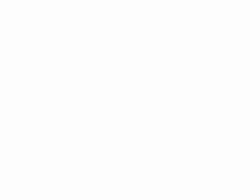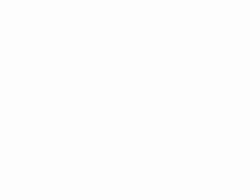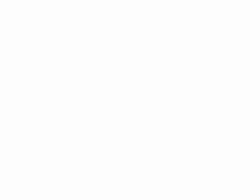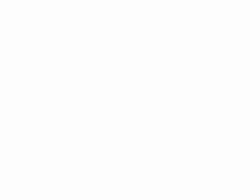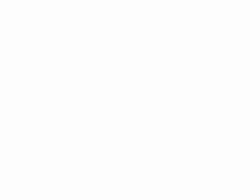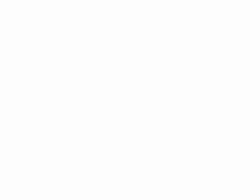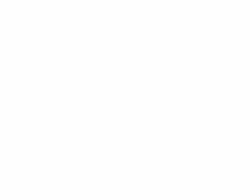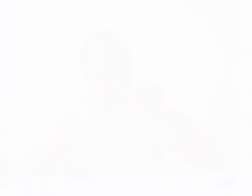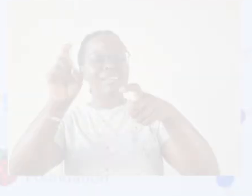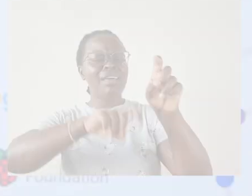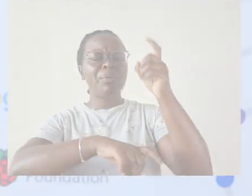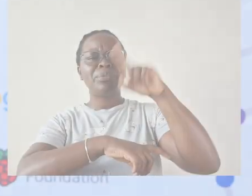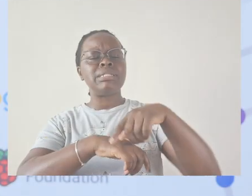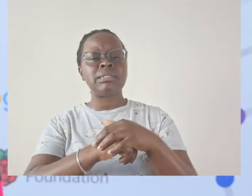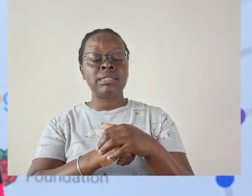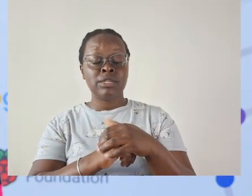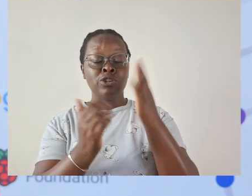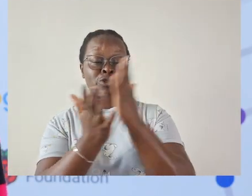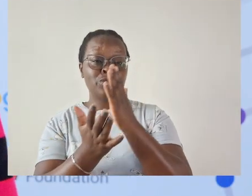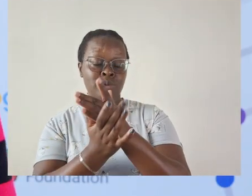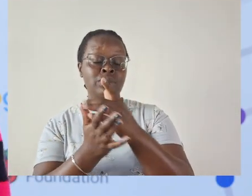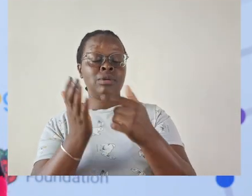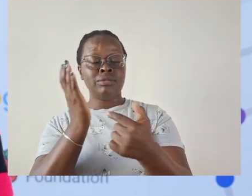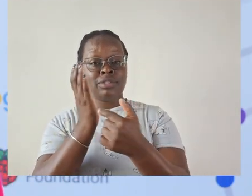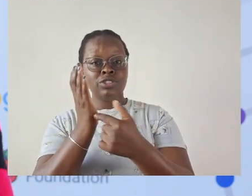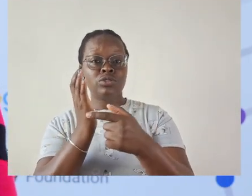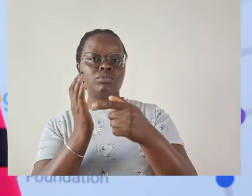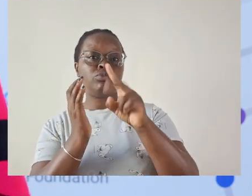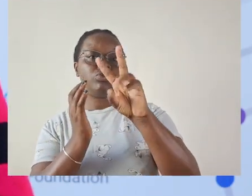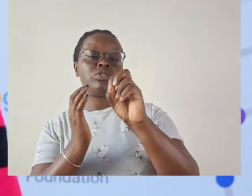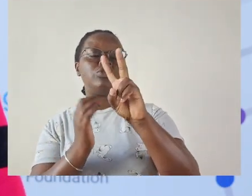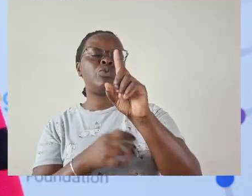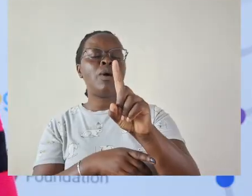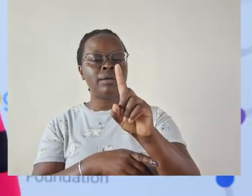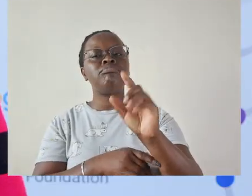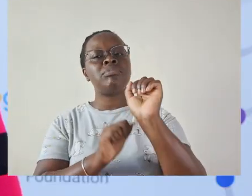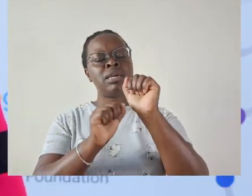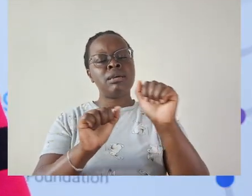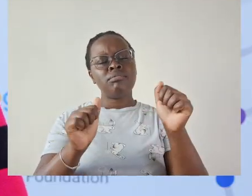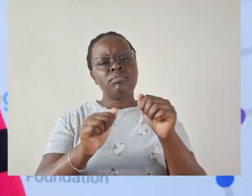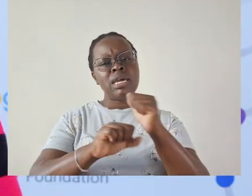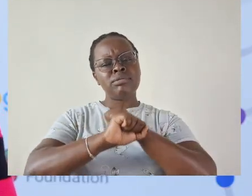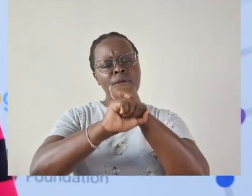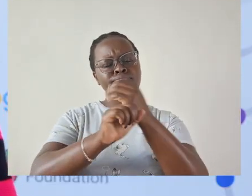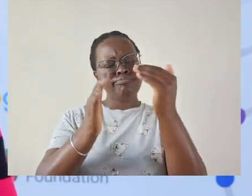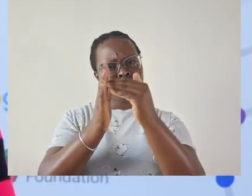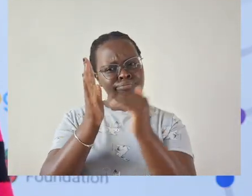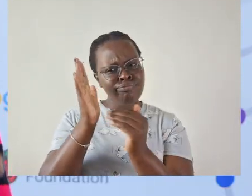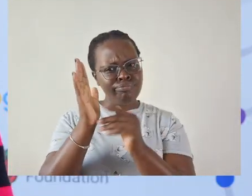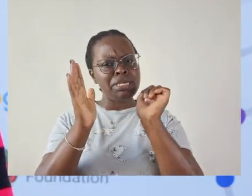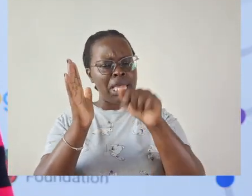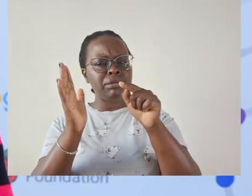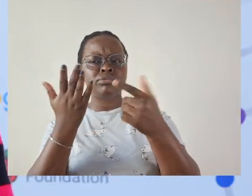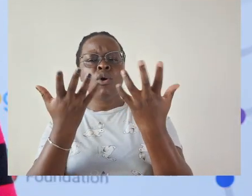add. While the 2021 policy covers access, quality, safety, and inclusion, it doesn't explicitly outline mechanisms